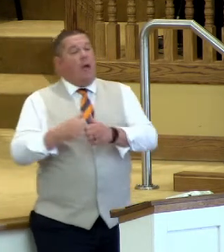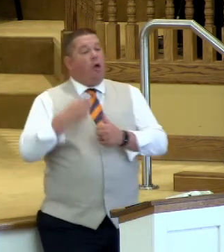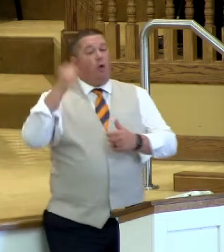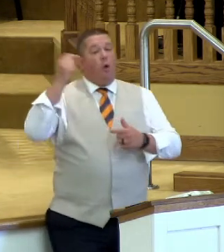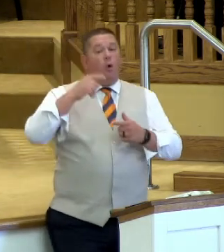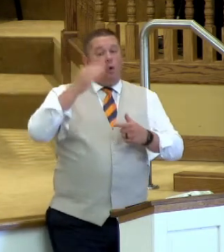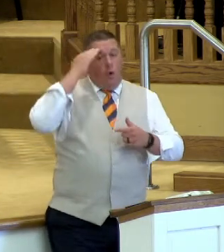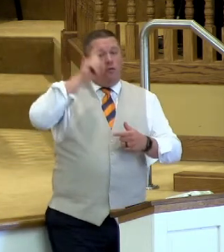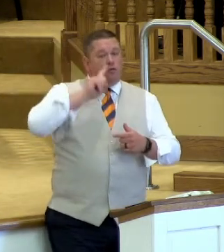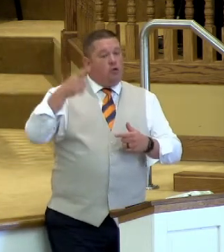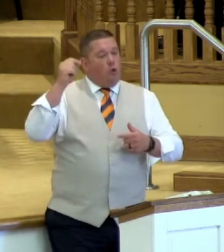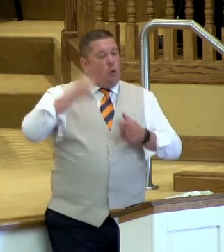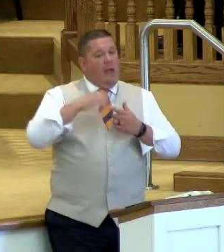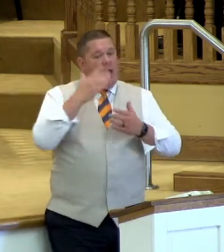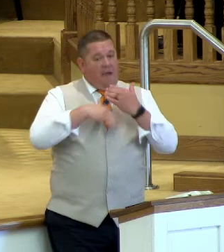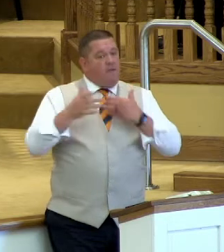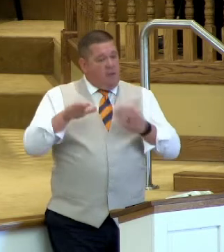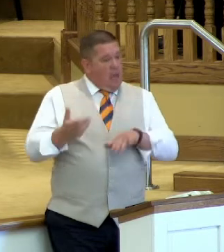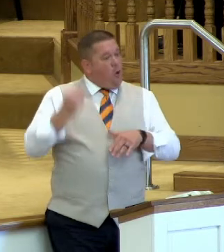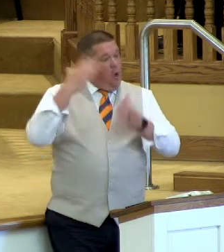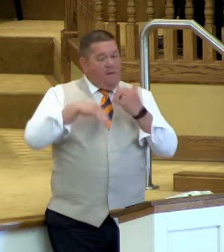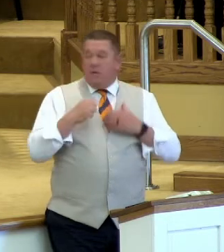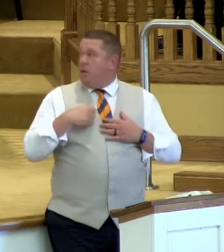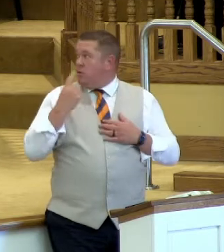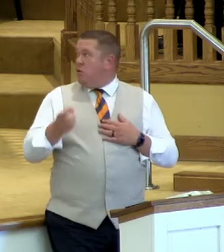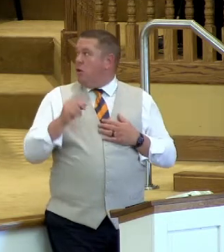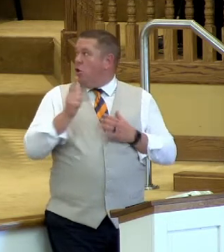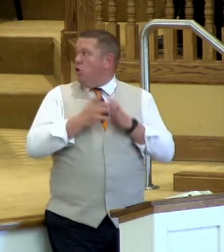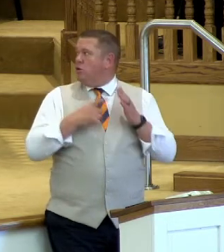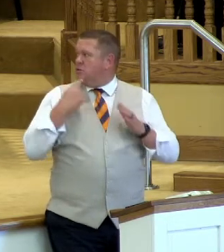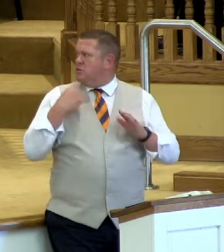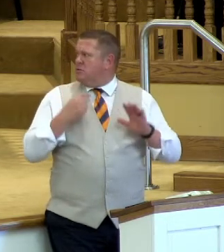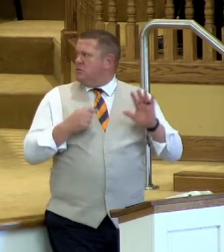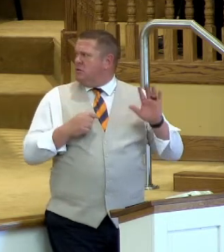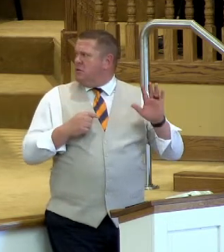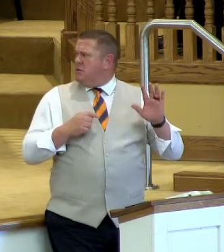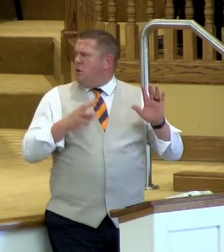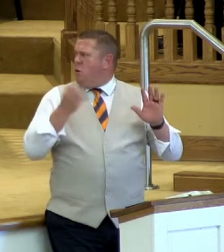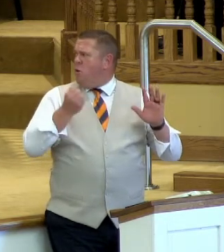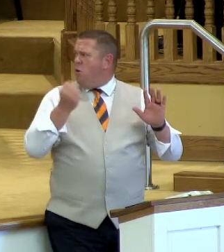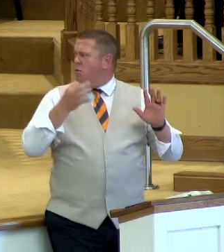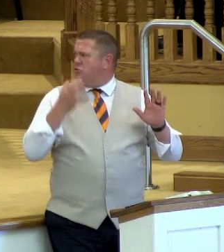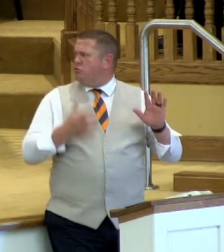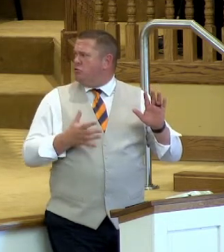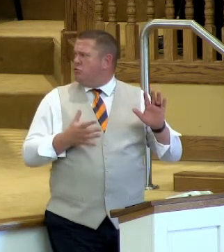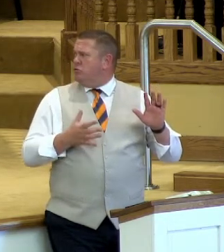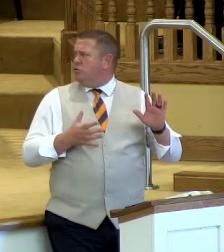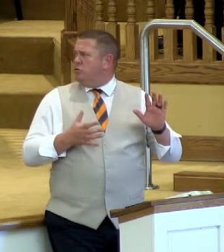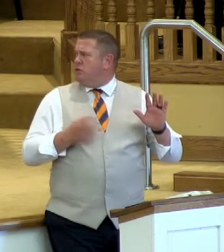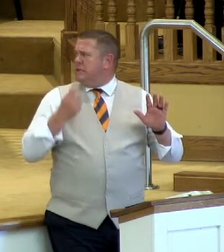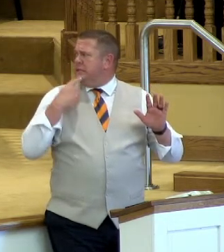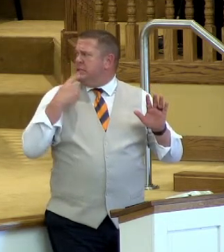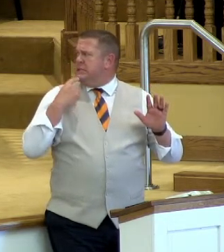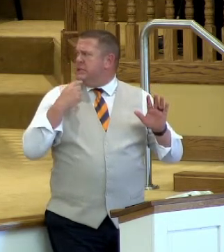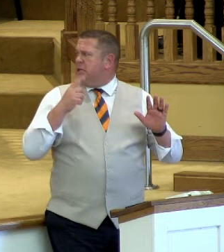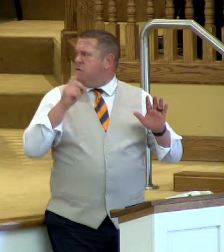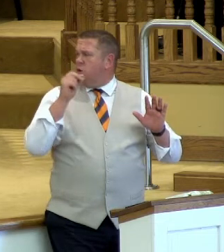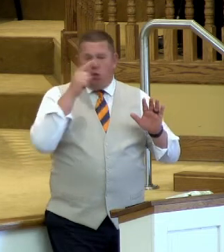how you can know for sure when you die, you can go to heaven? And the lawyer goes, hold on, preacher. He goes,